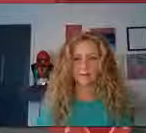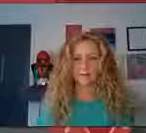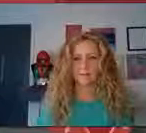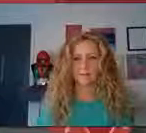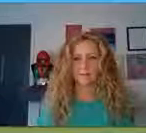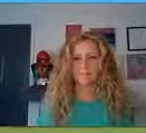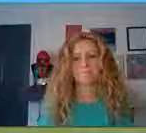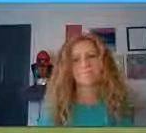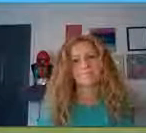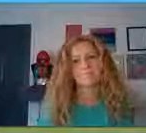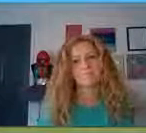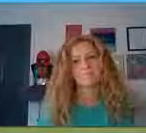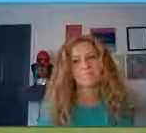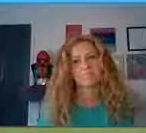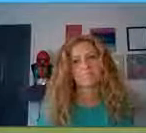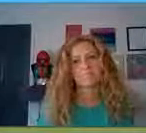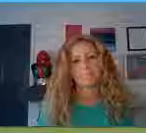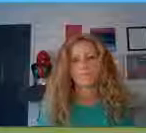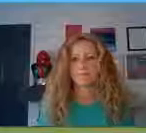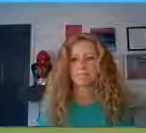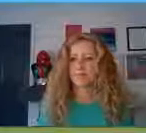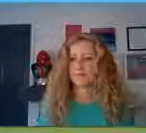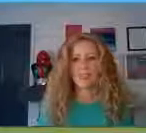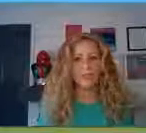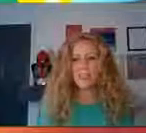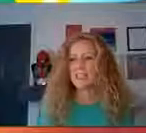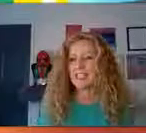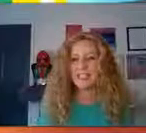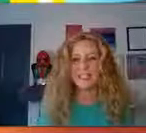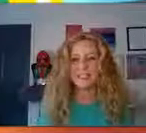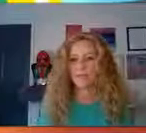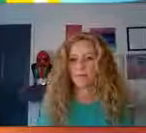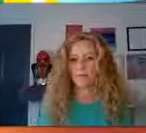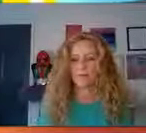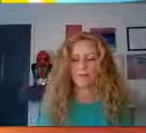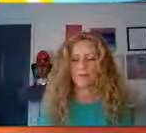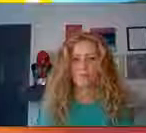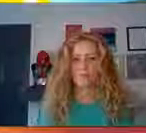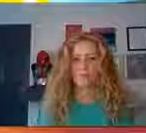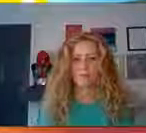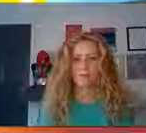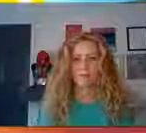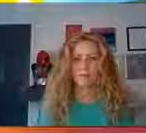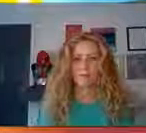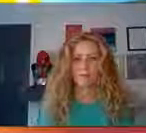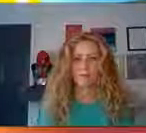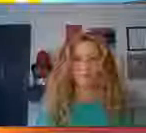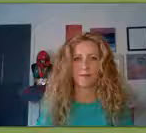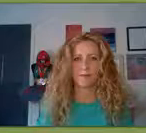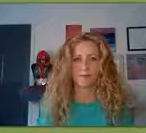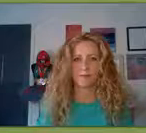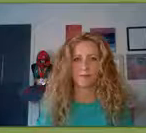hug. Blinky, that's not what she needs. Don't want to give her my special